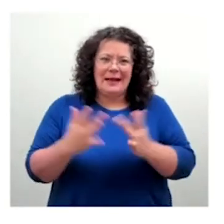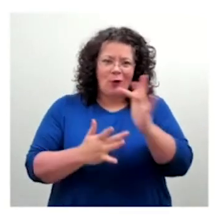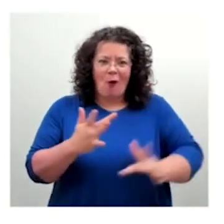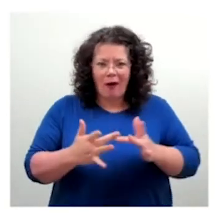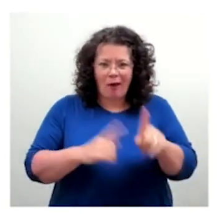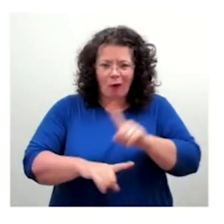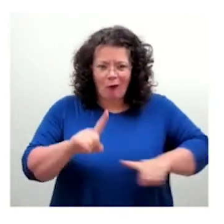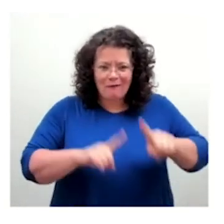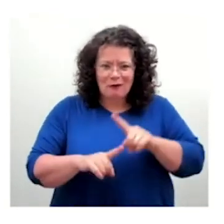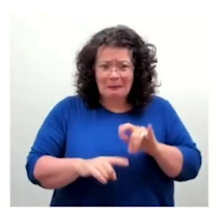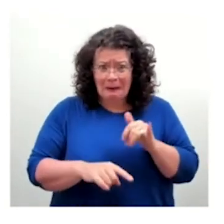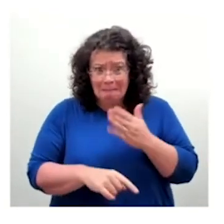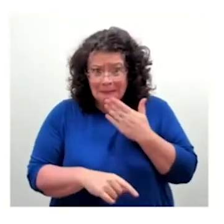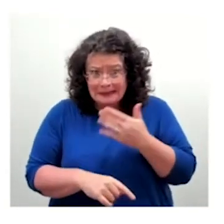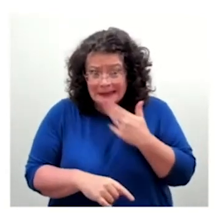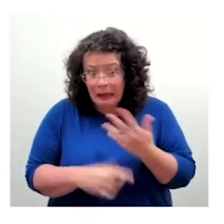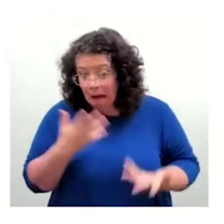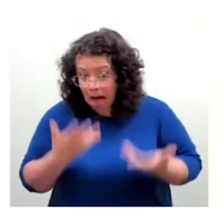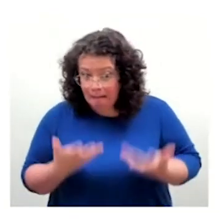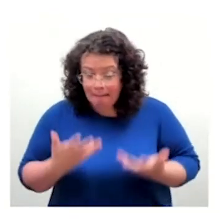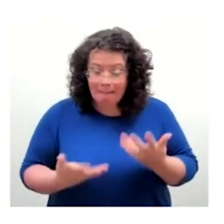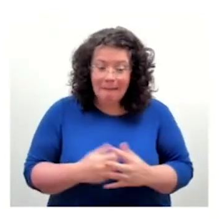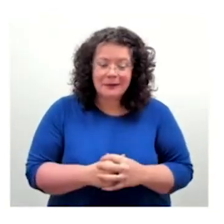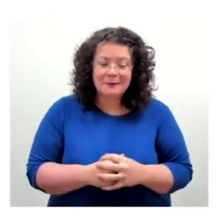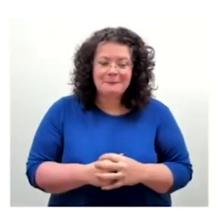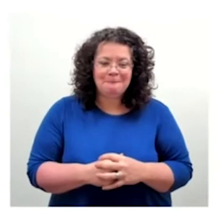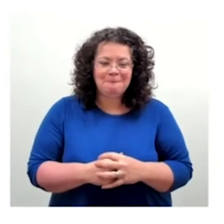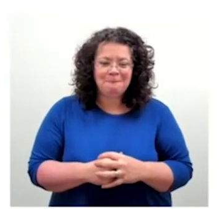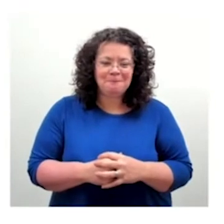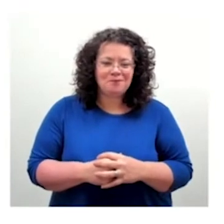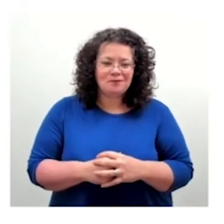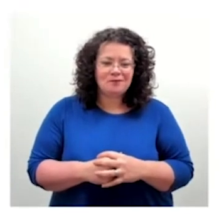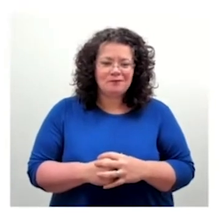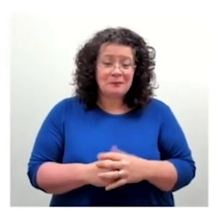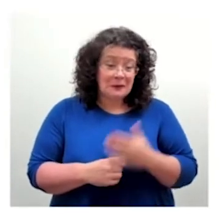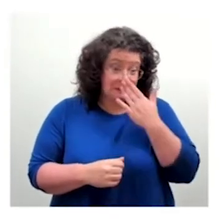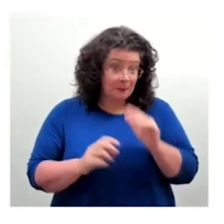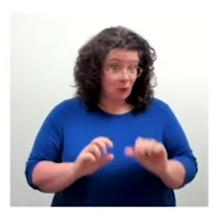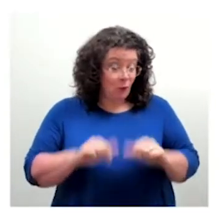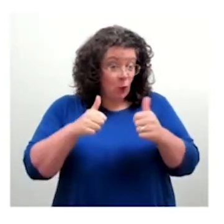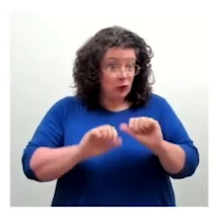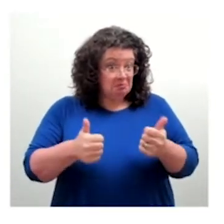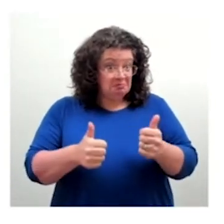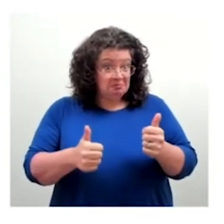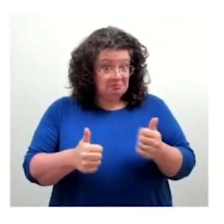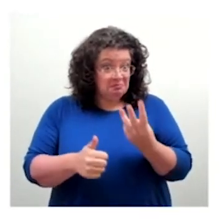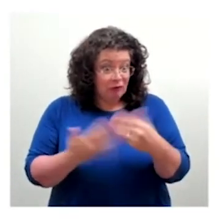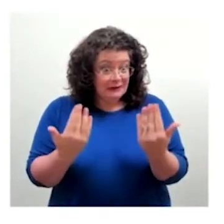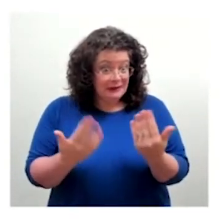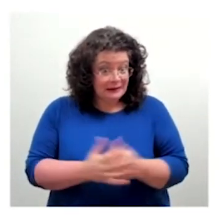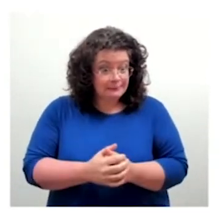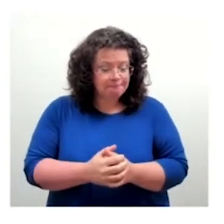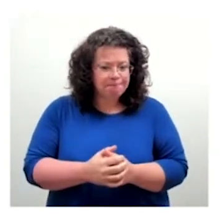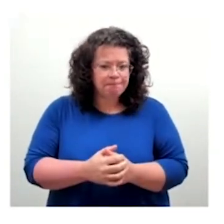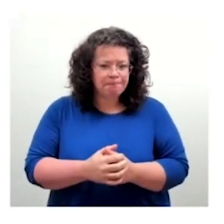seems to have worked. I think generally, you were talking about the advantages of it in terms of not being able to dip in and out, for example. Yeah,